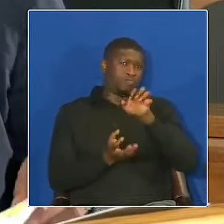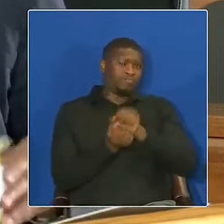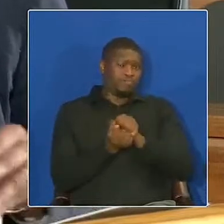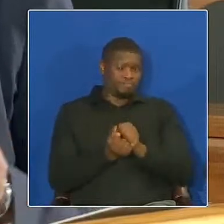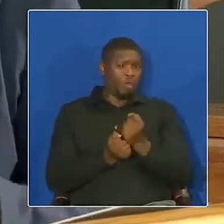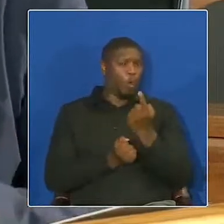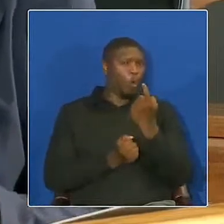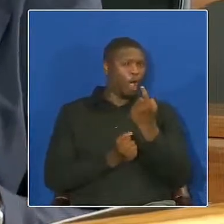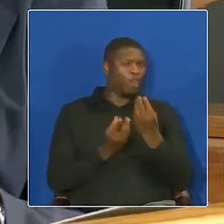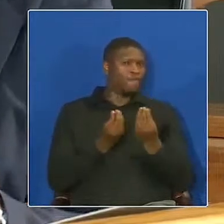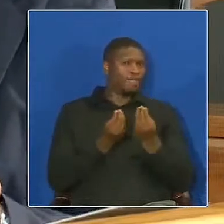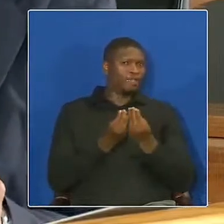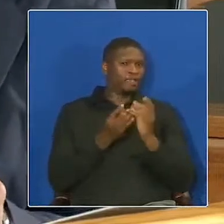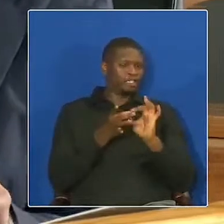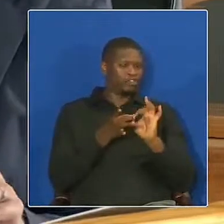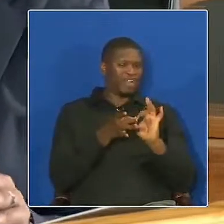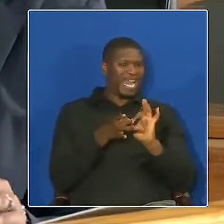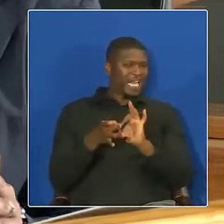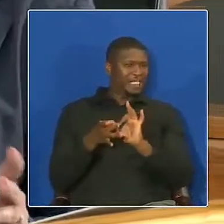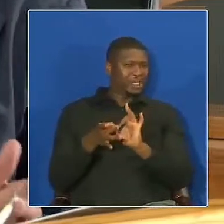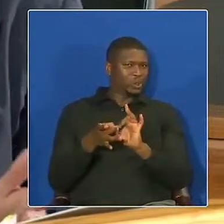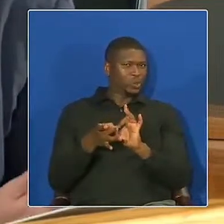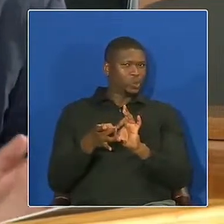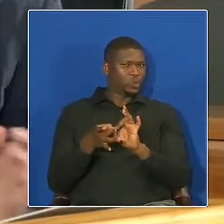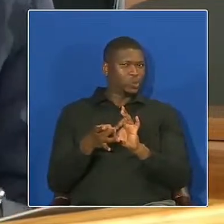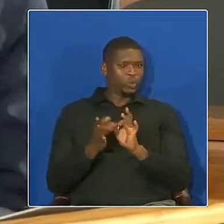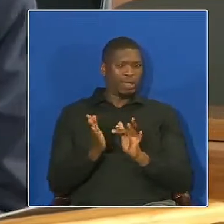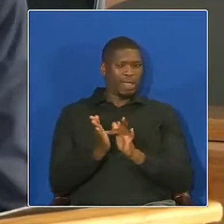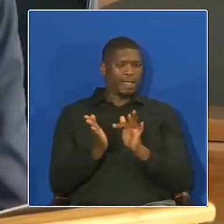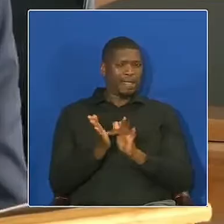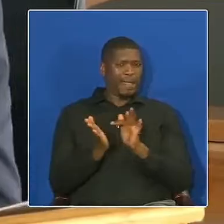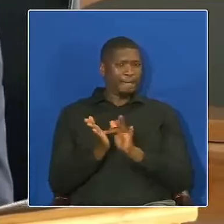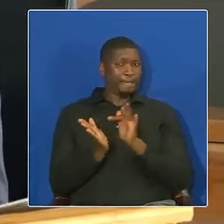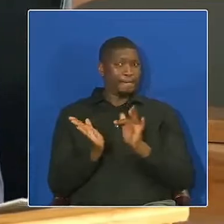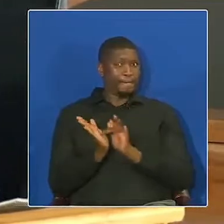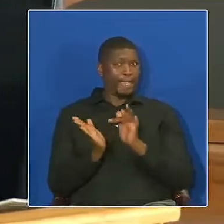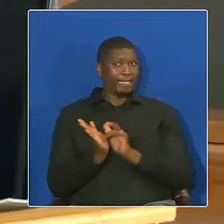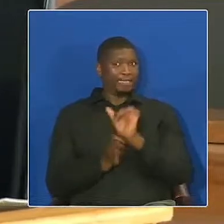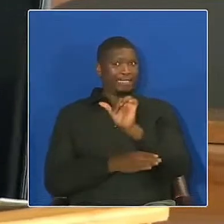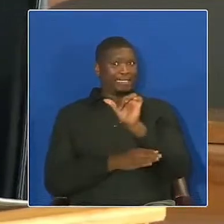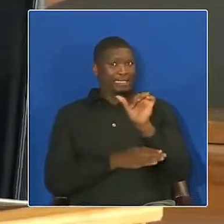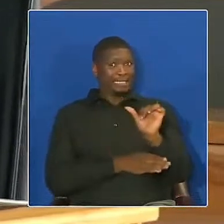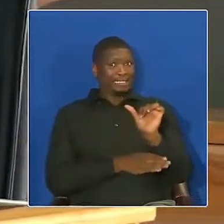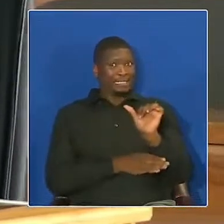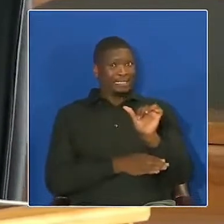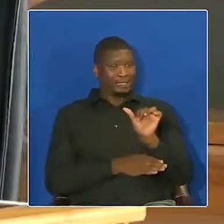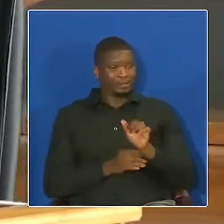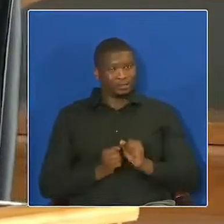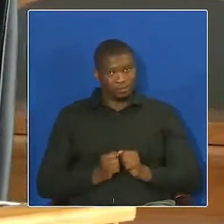of them relates to the page 66 exchange,